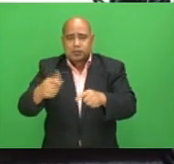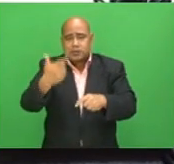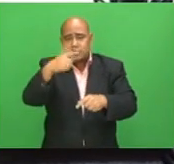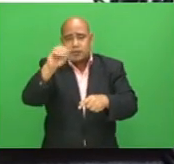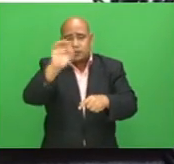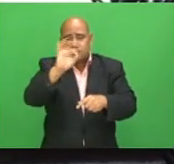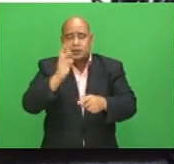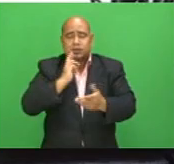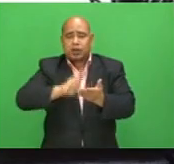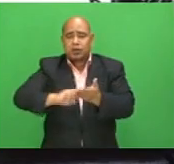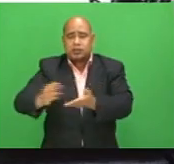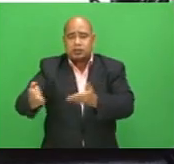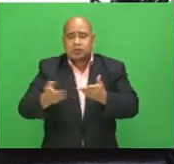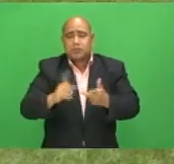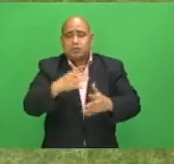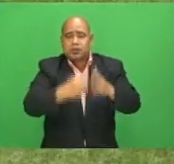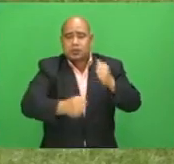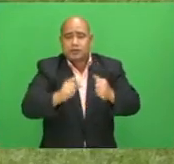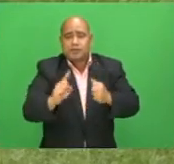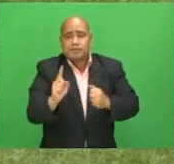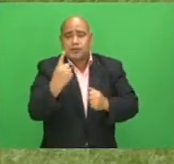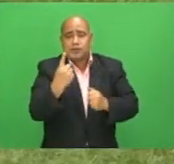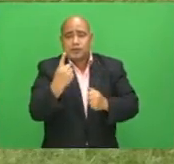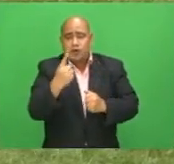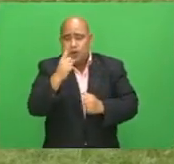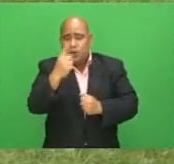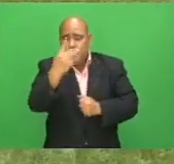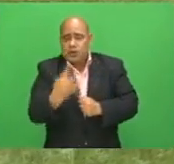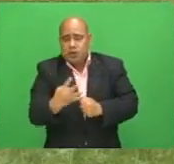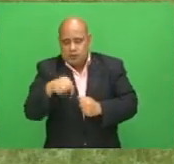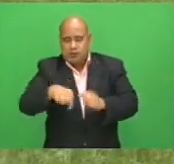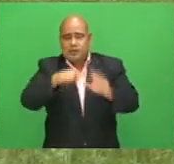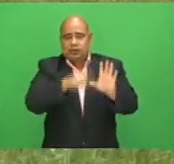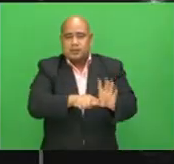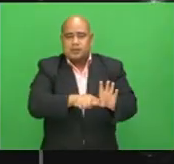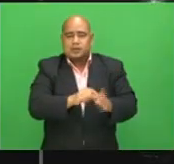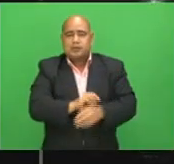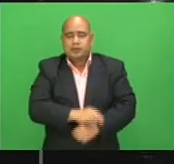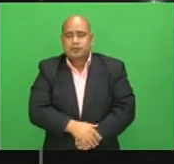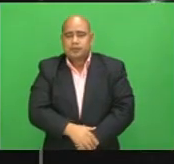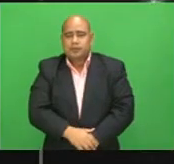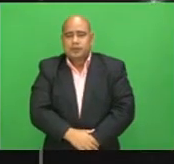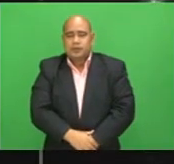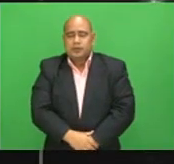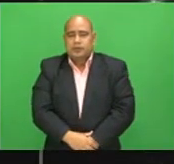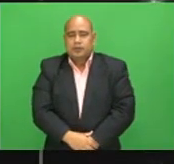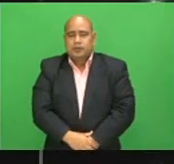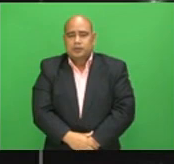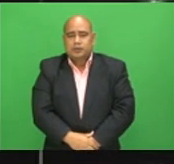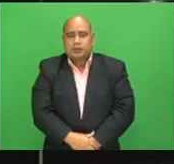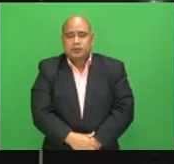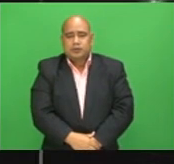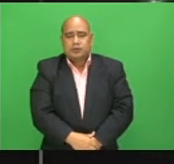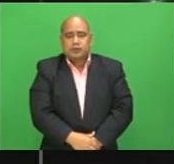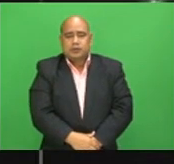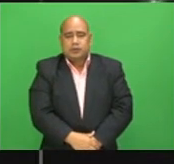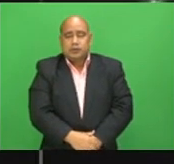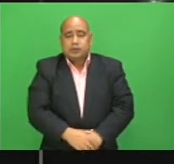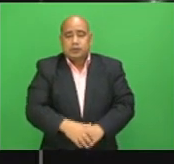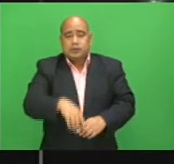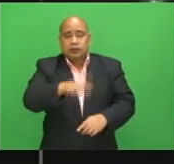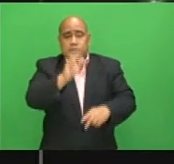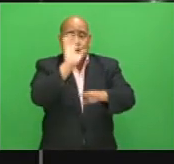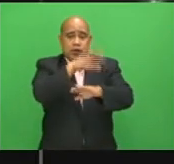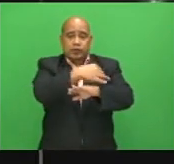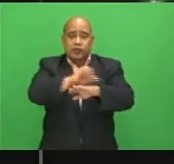just the first quarter of this year. Kritika Kumar, FBC News. And looking overseas, New Zealand is spending